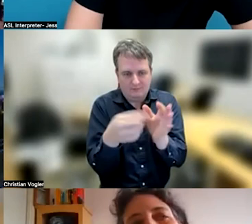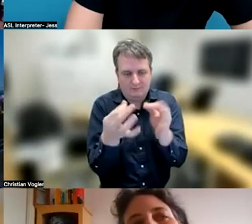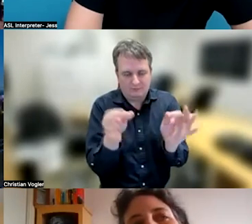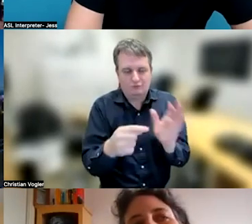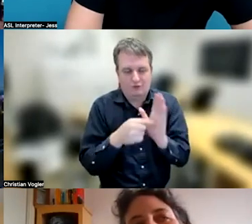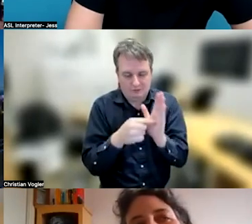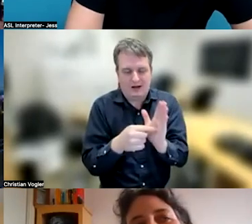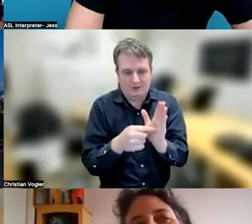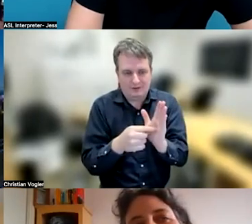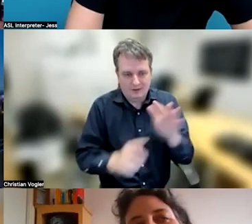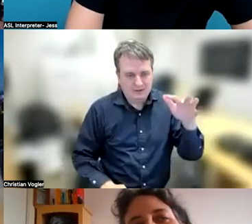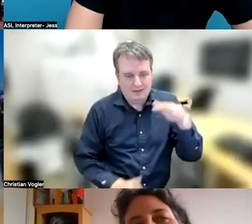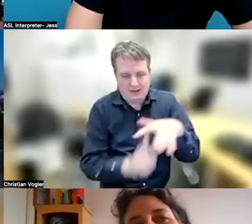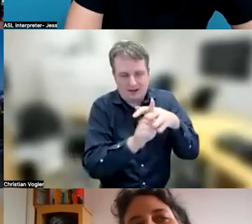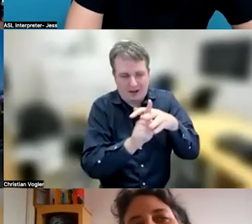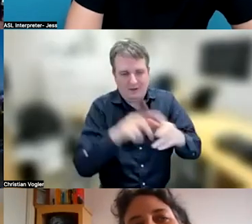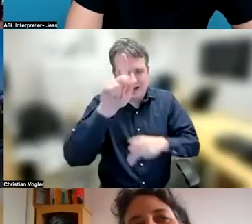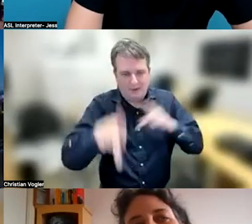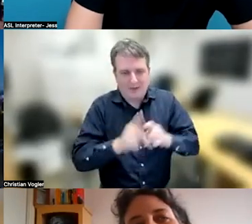automated captioning, things like that.